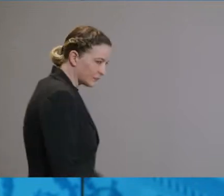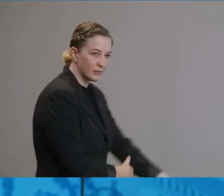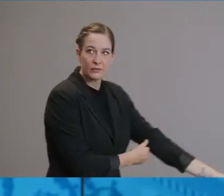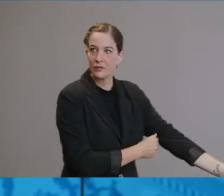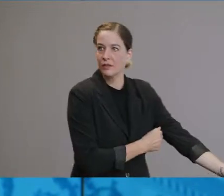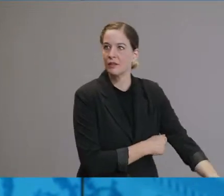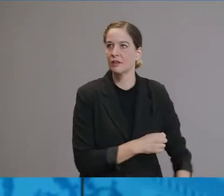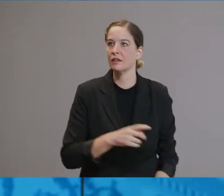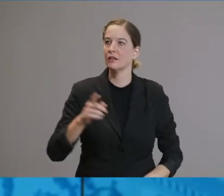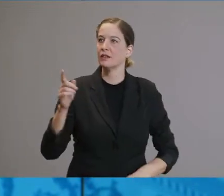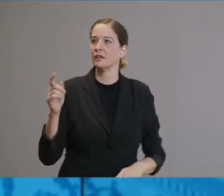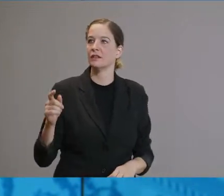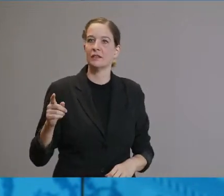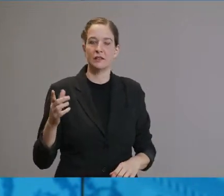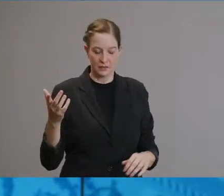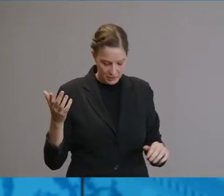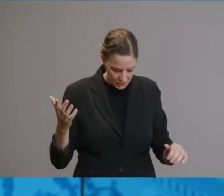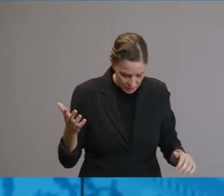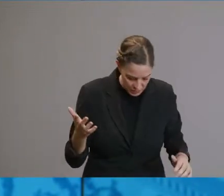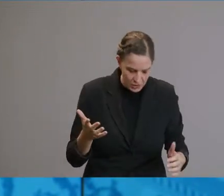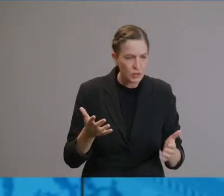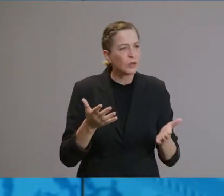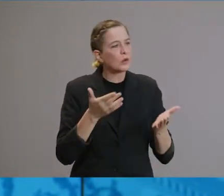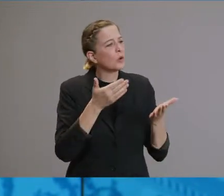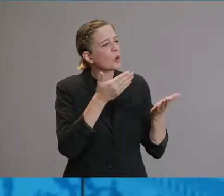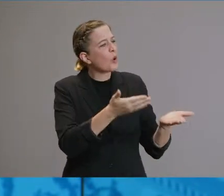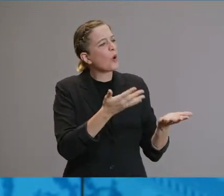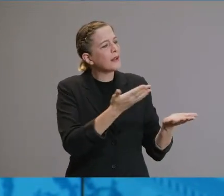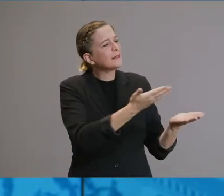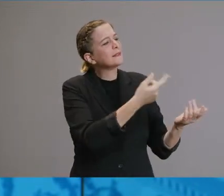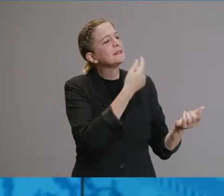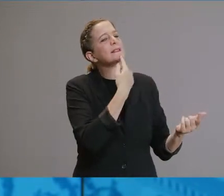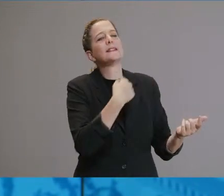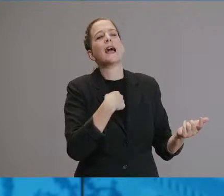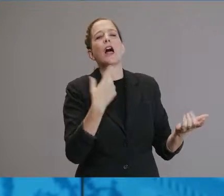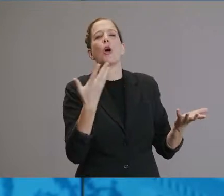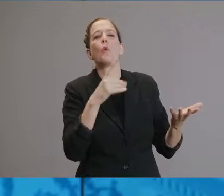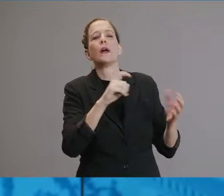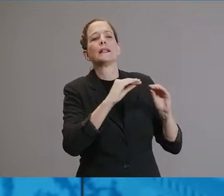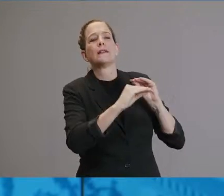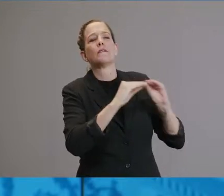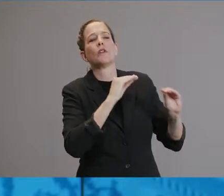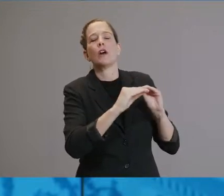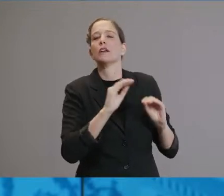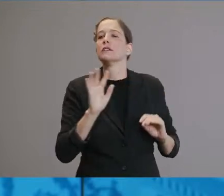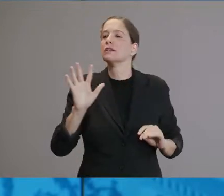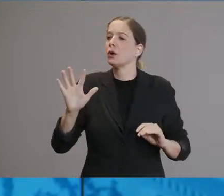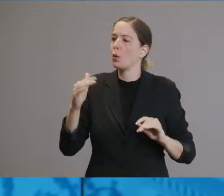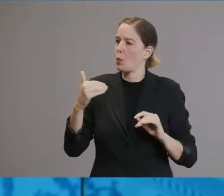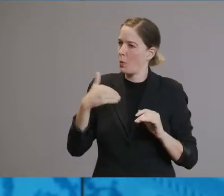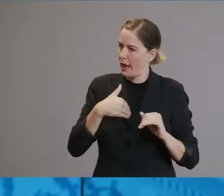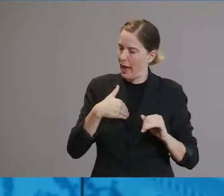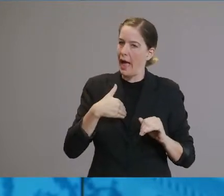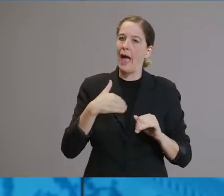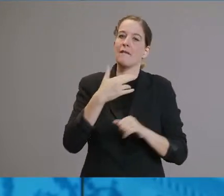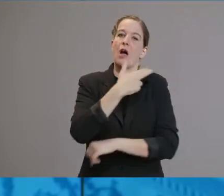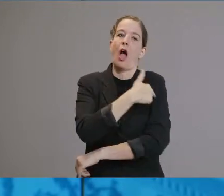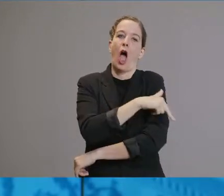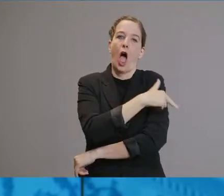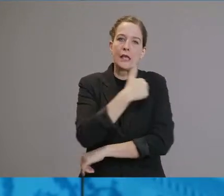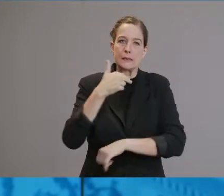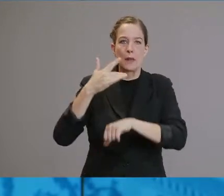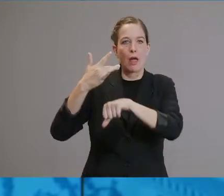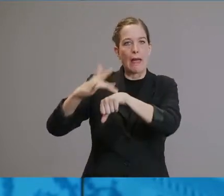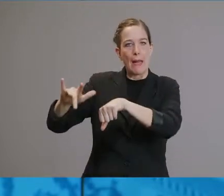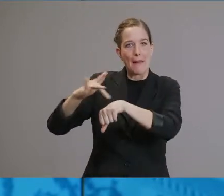misinformation. What needs to be corrected? We want to know what We have hospital capacity in the state of Arizona. We're just coming